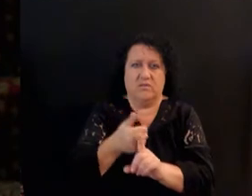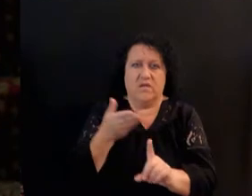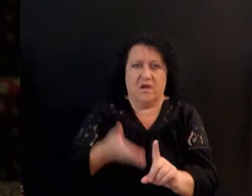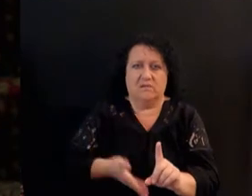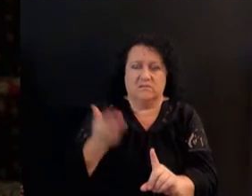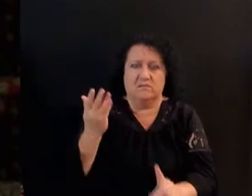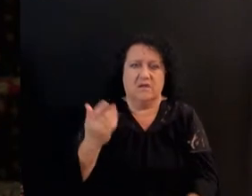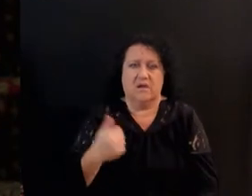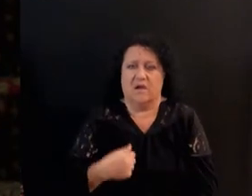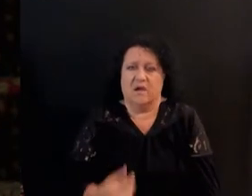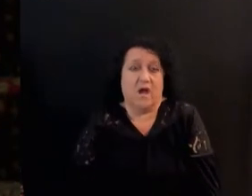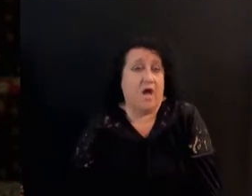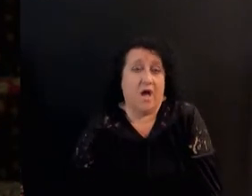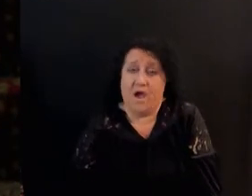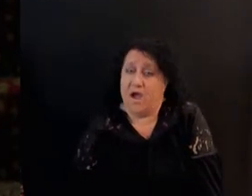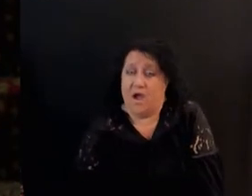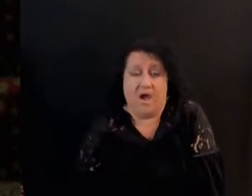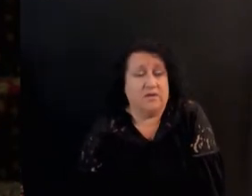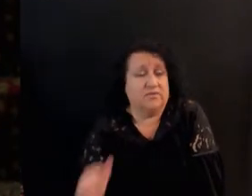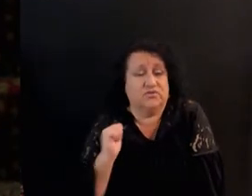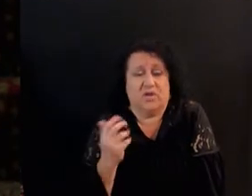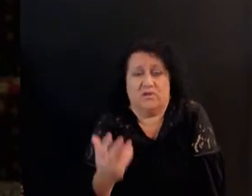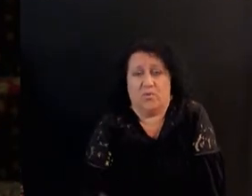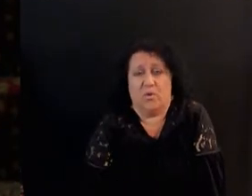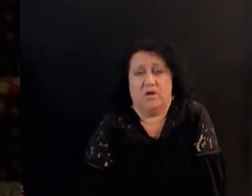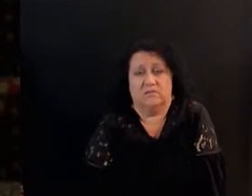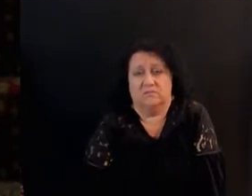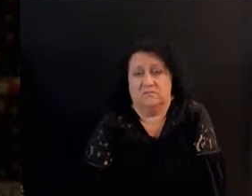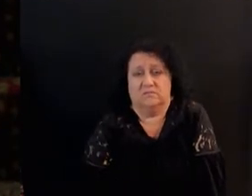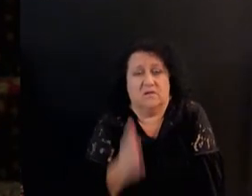I shall not want.